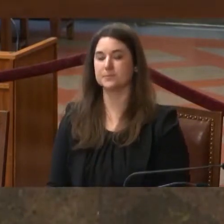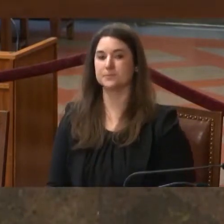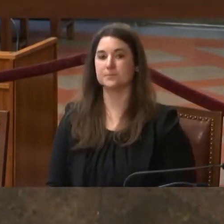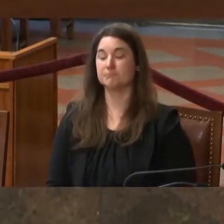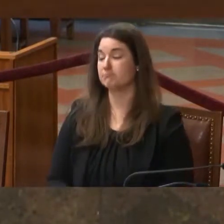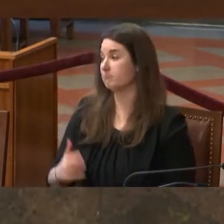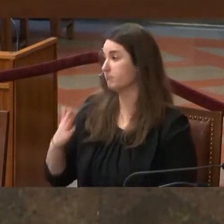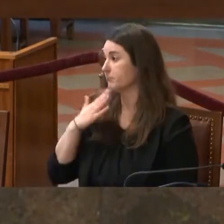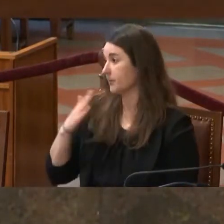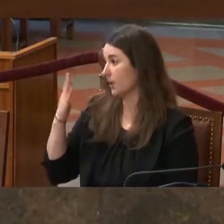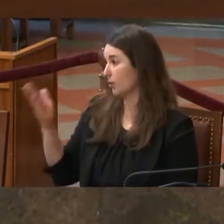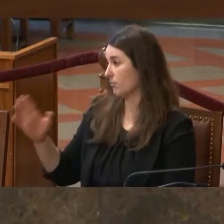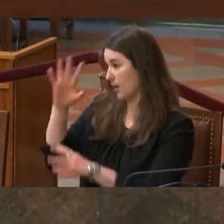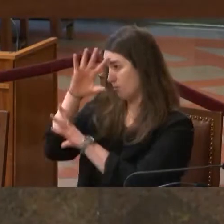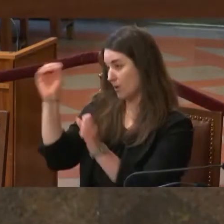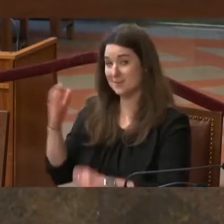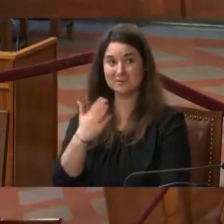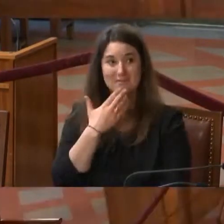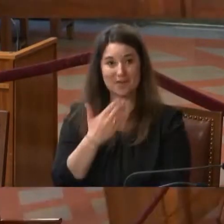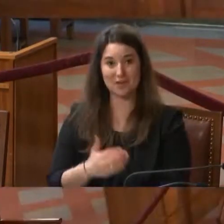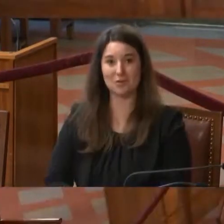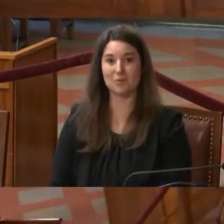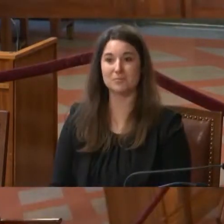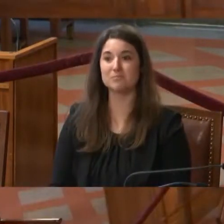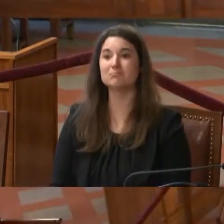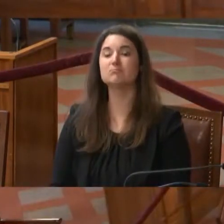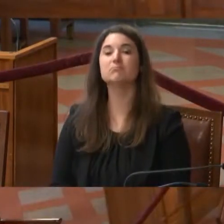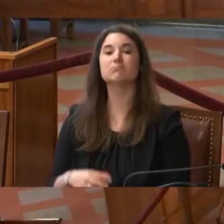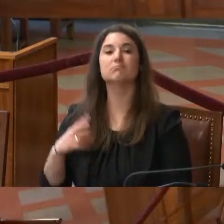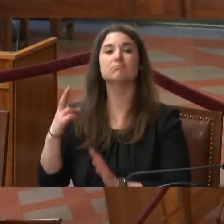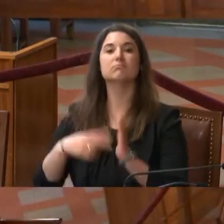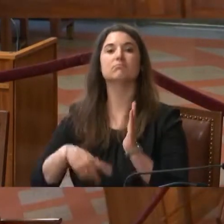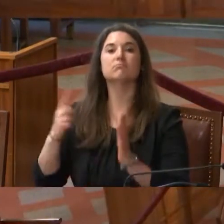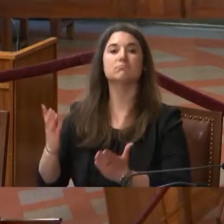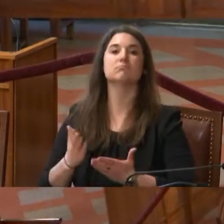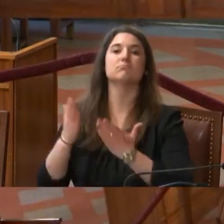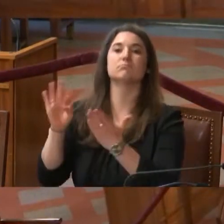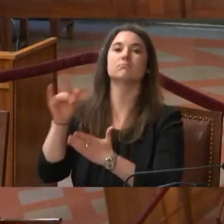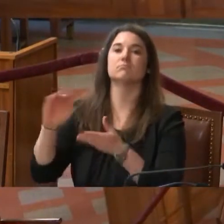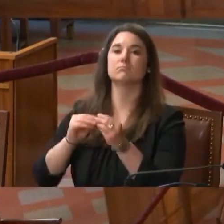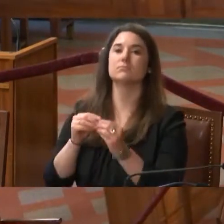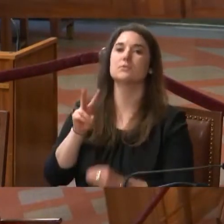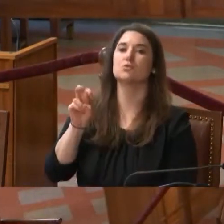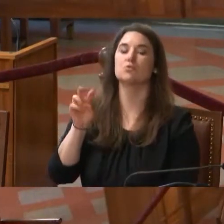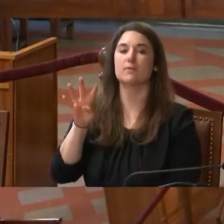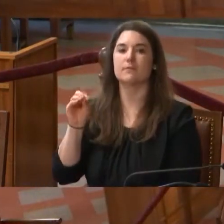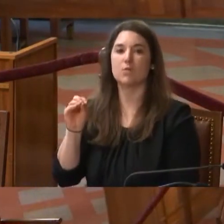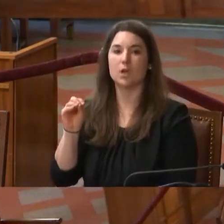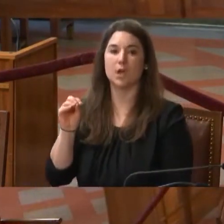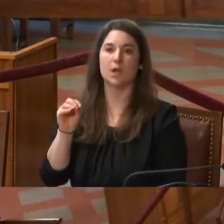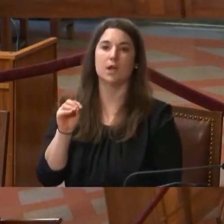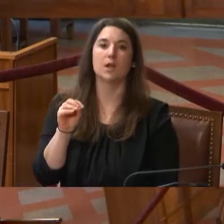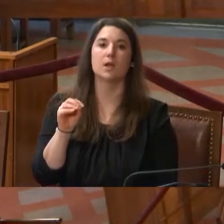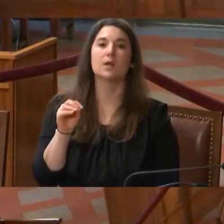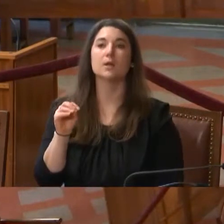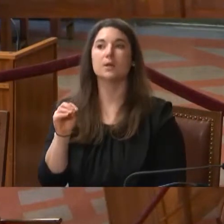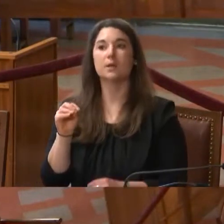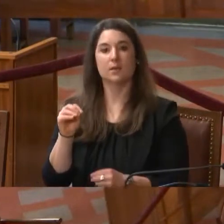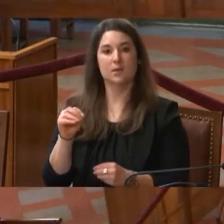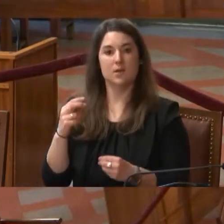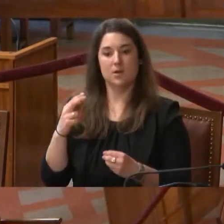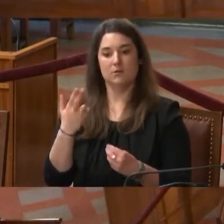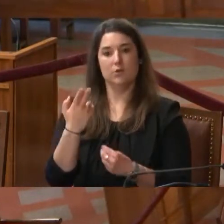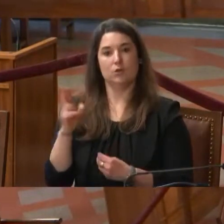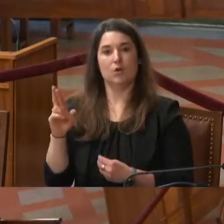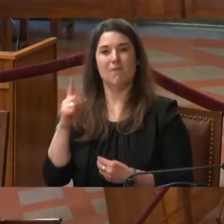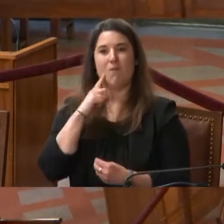Thank you, Madam President. Thank you. Councilman Krause presents Bill Number 240, Report of the Committee on Human Resources